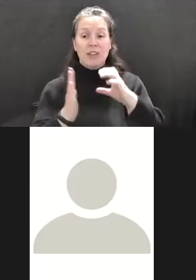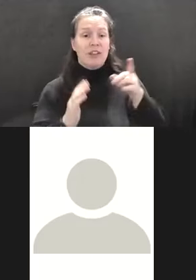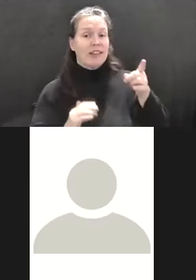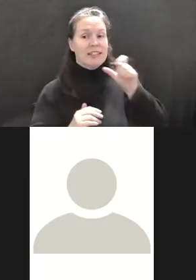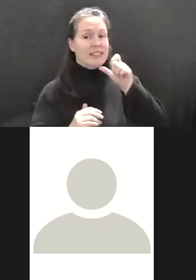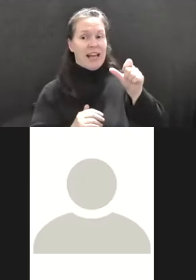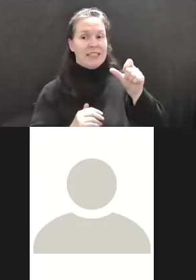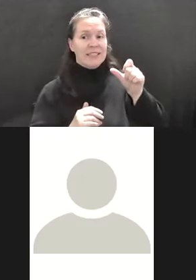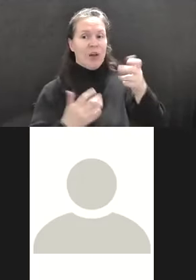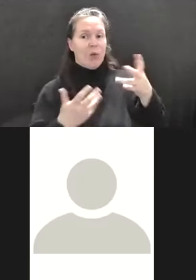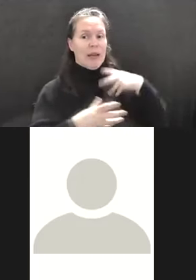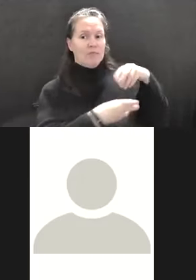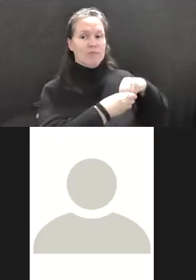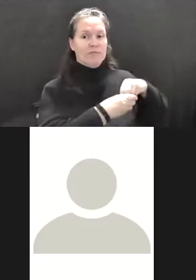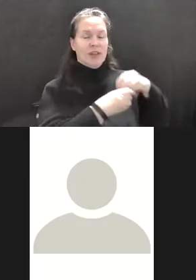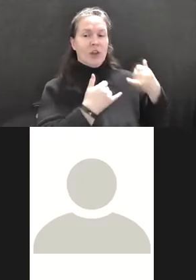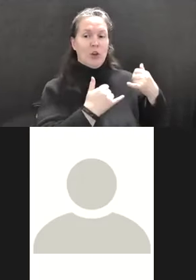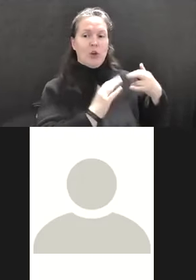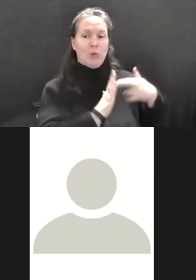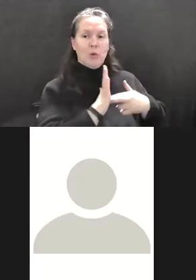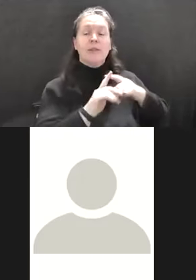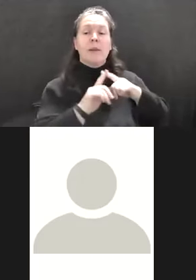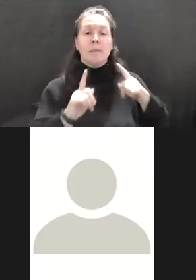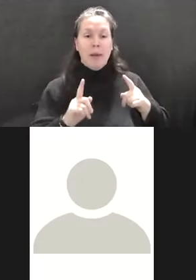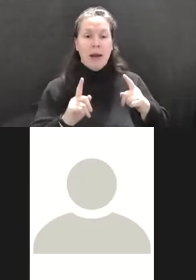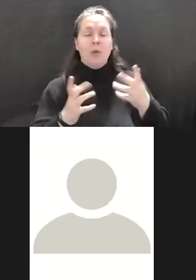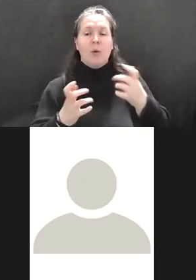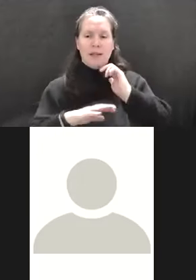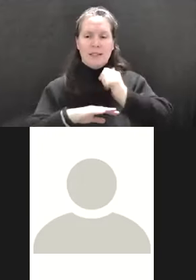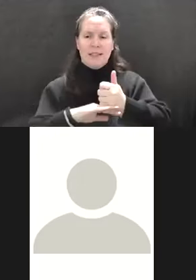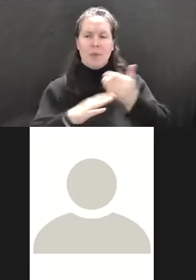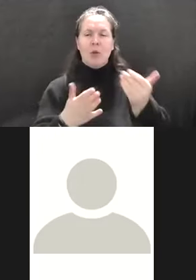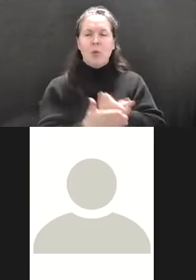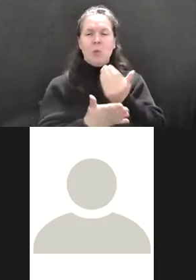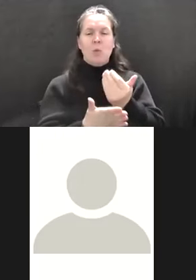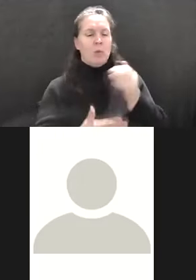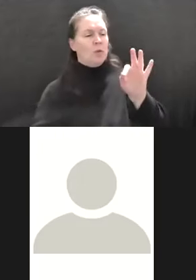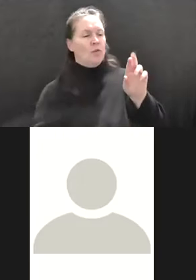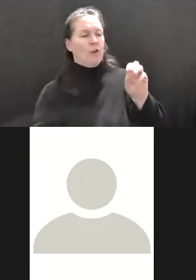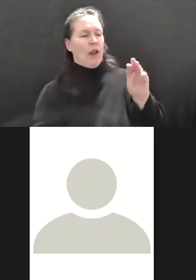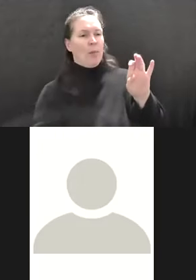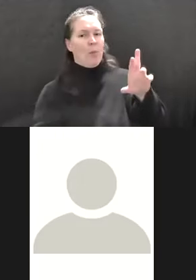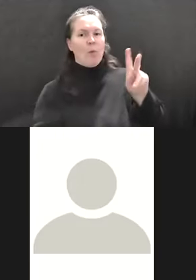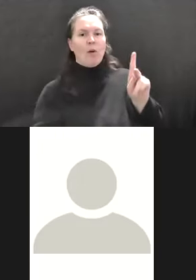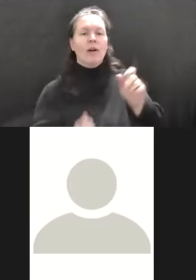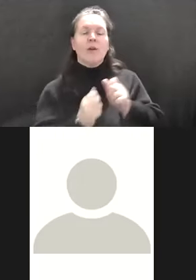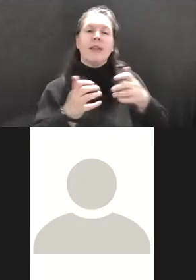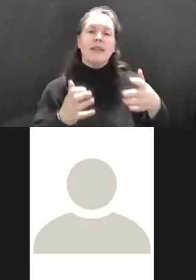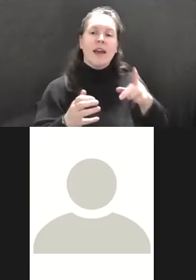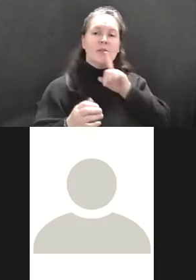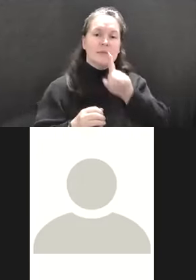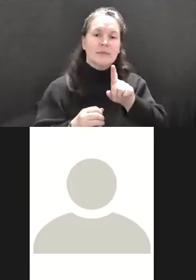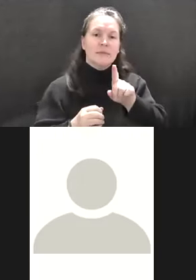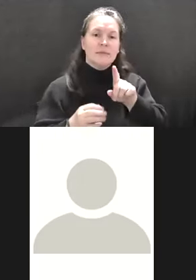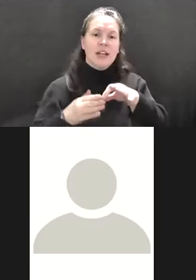some typos, but we really wanted to, like I said, create a framework without actually directing the